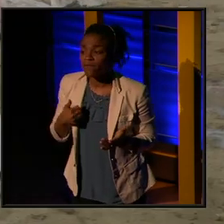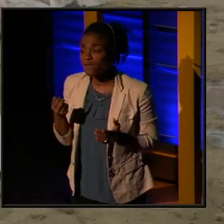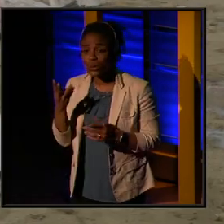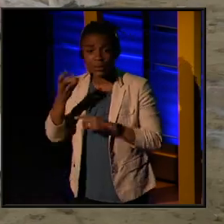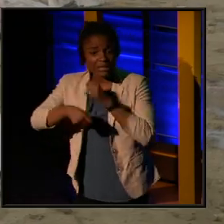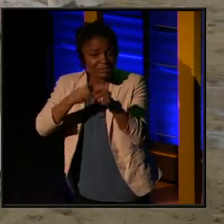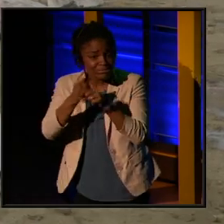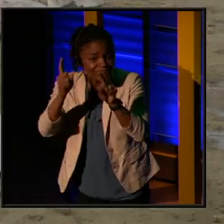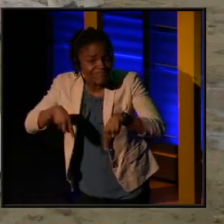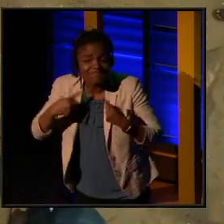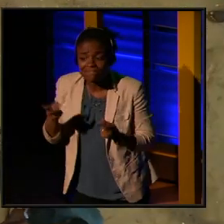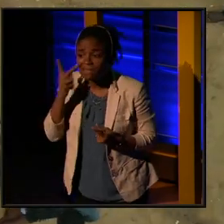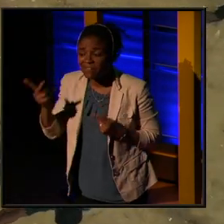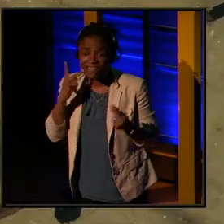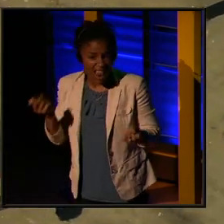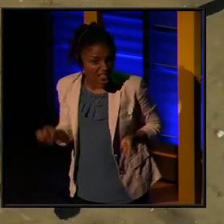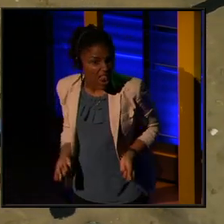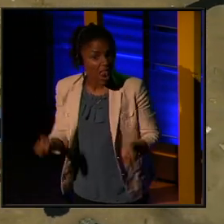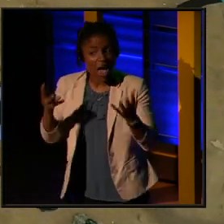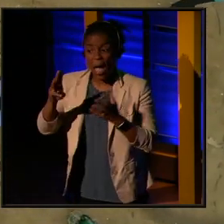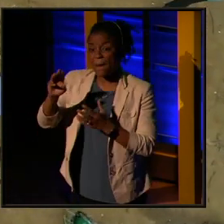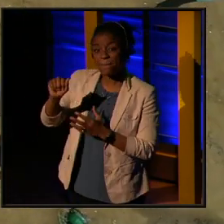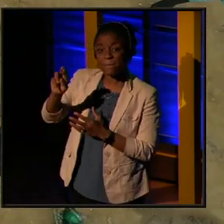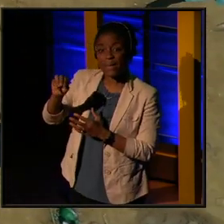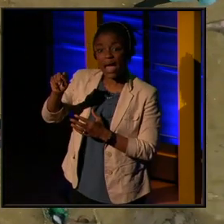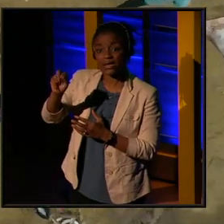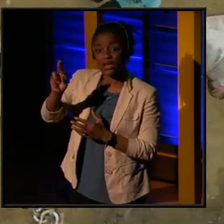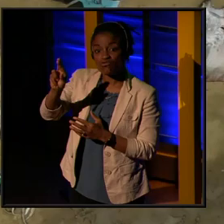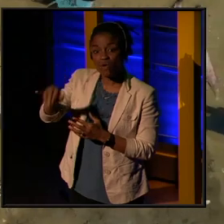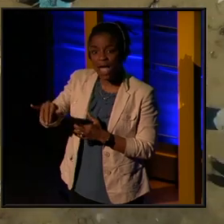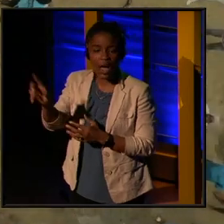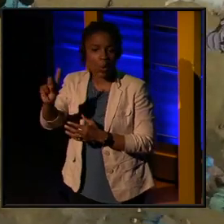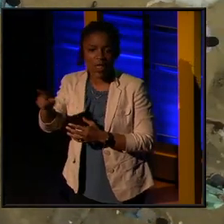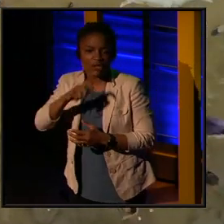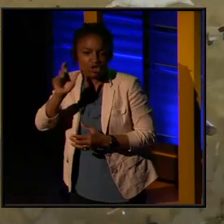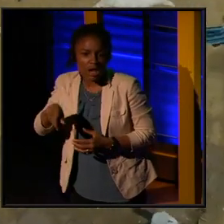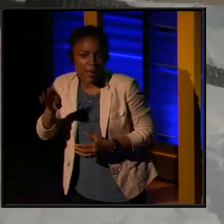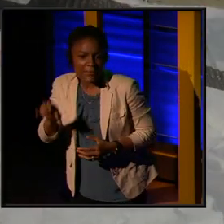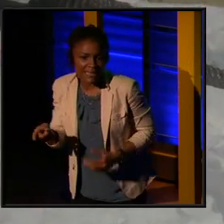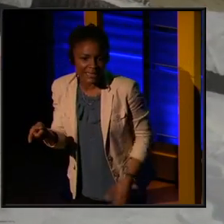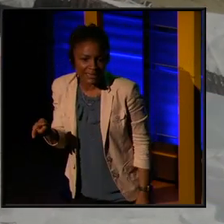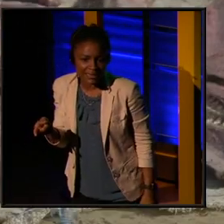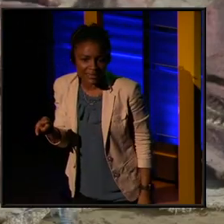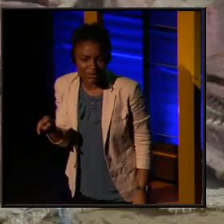I've been seeing too many manta rays where they shouldn't be.